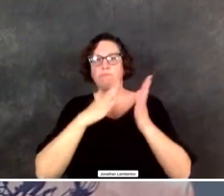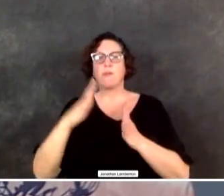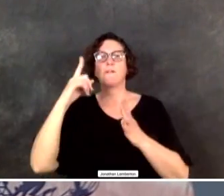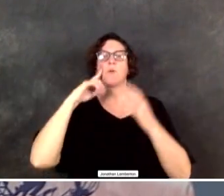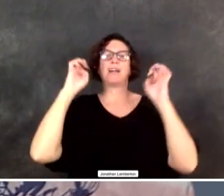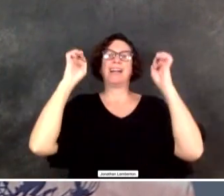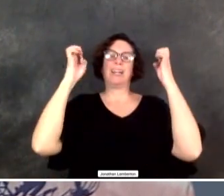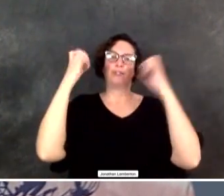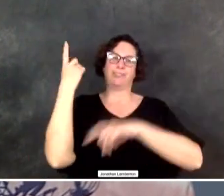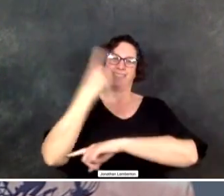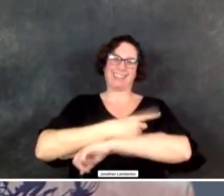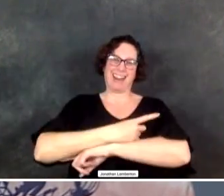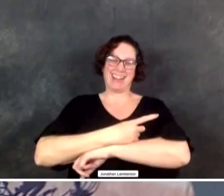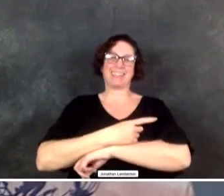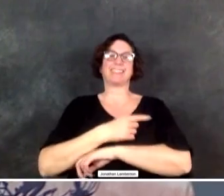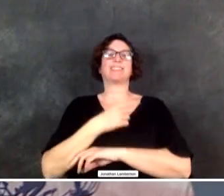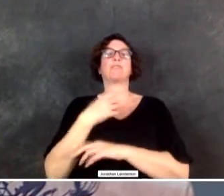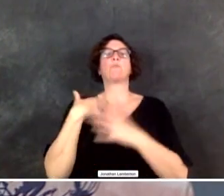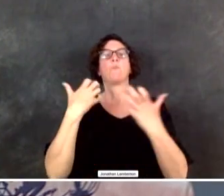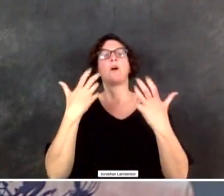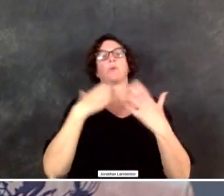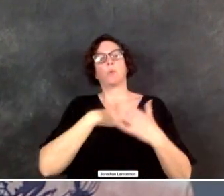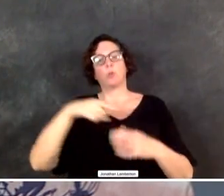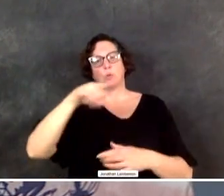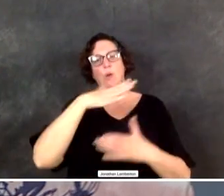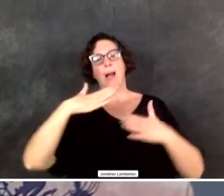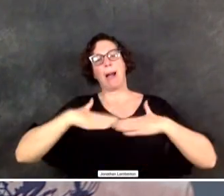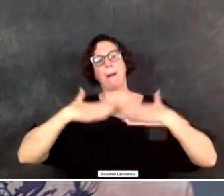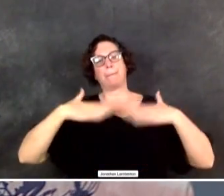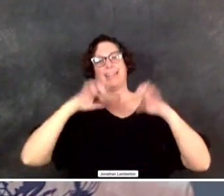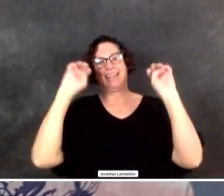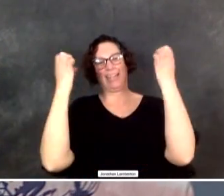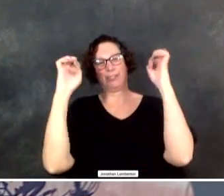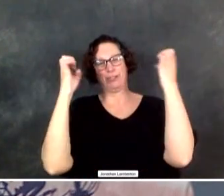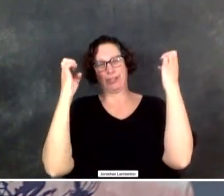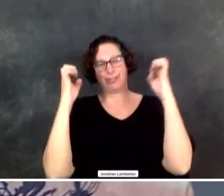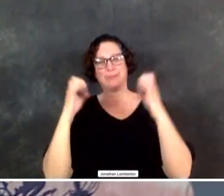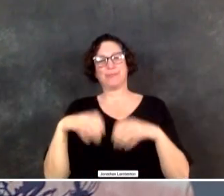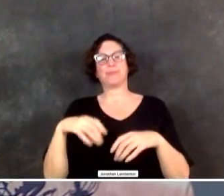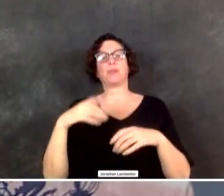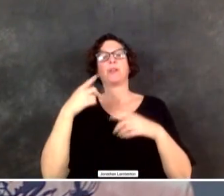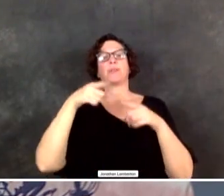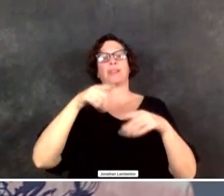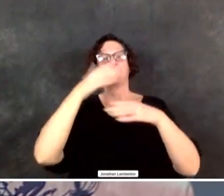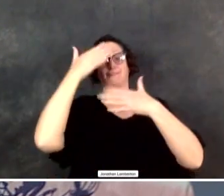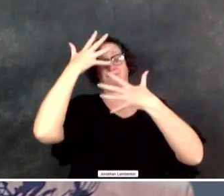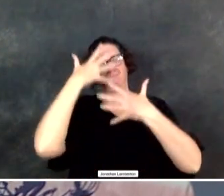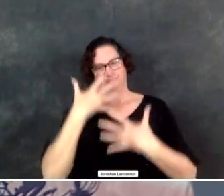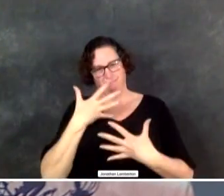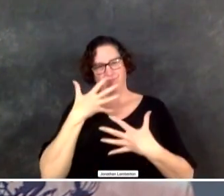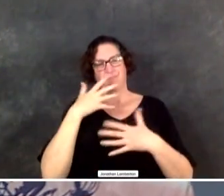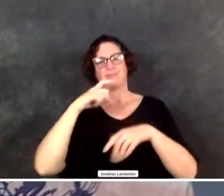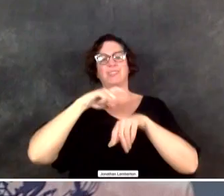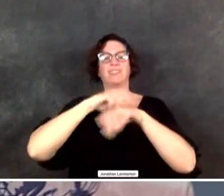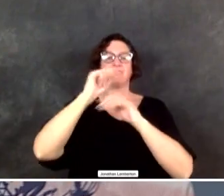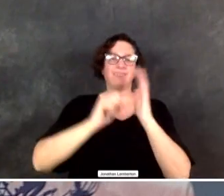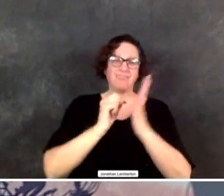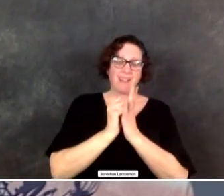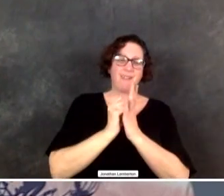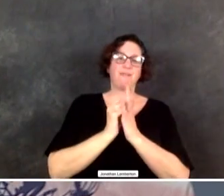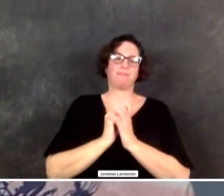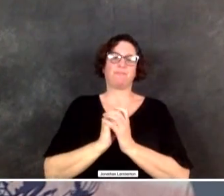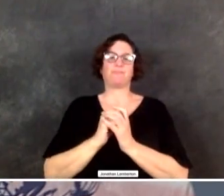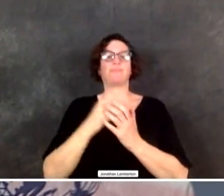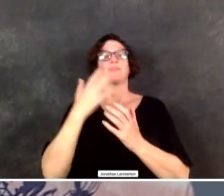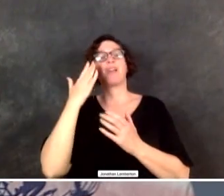though it's against the backdrop of something very tough and very painful. And I know people can't gather in so many cases the way you